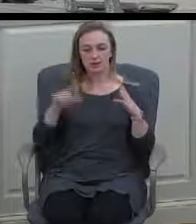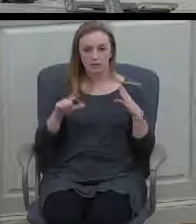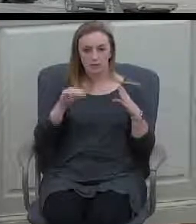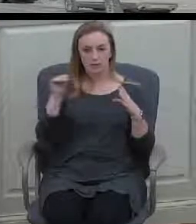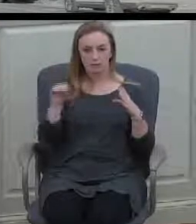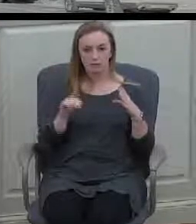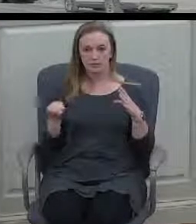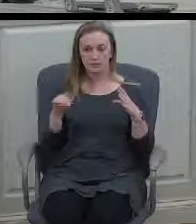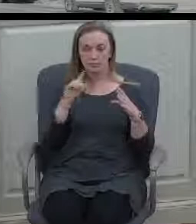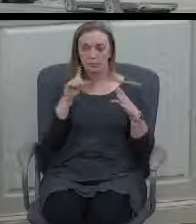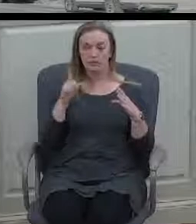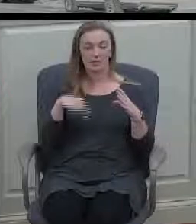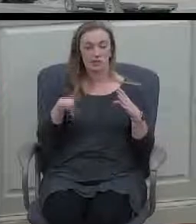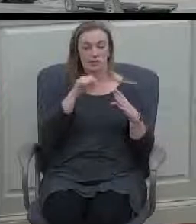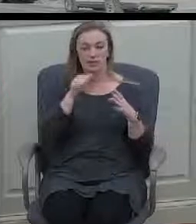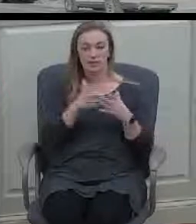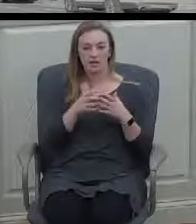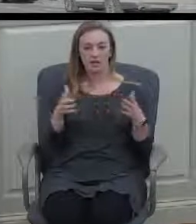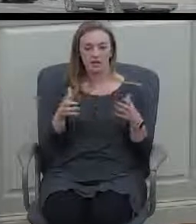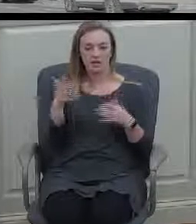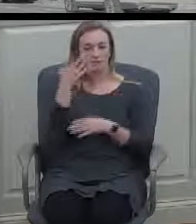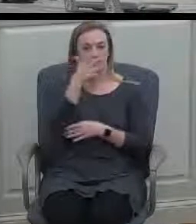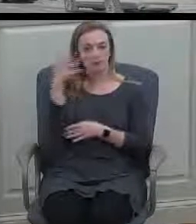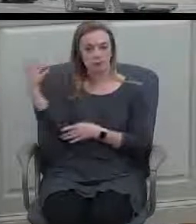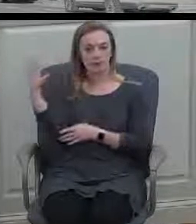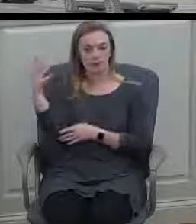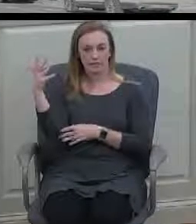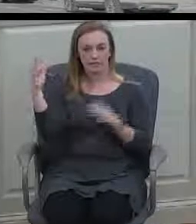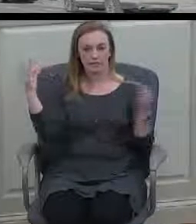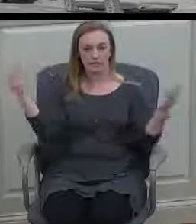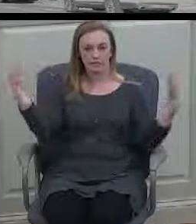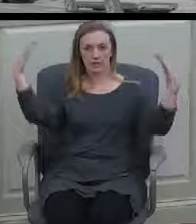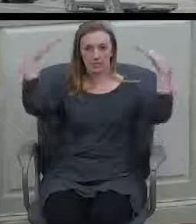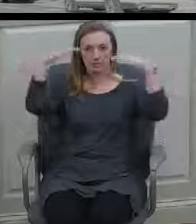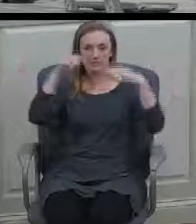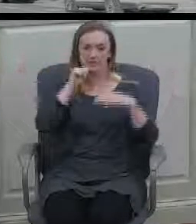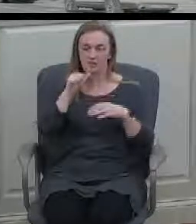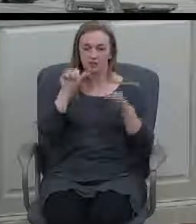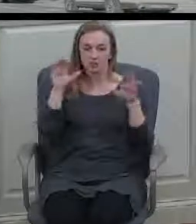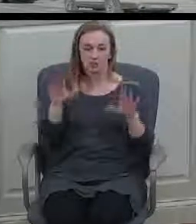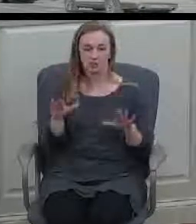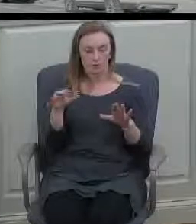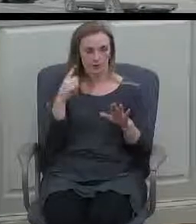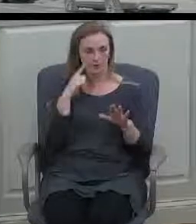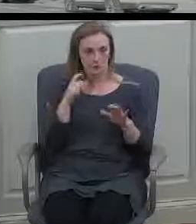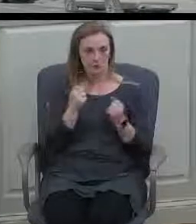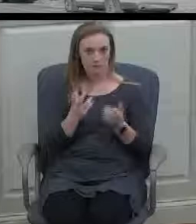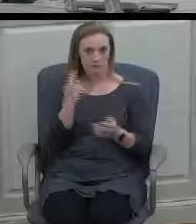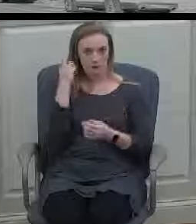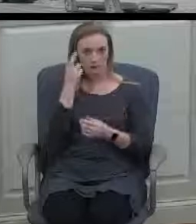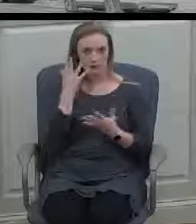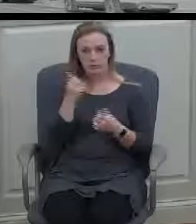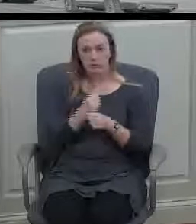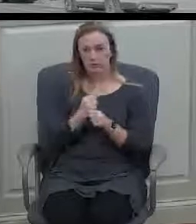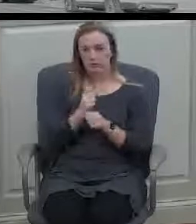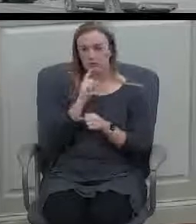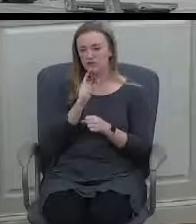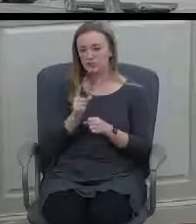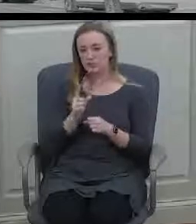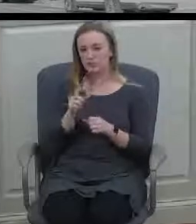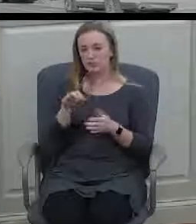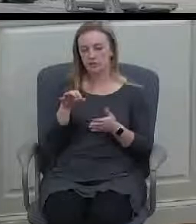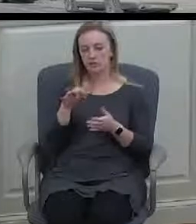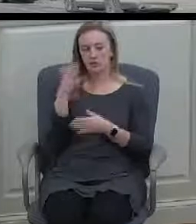tree canopy, which isn't great for a lot of reasons. And so we want to make sure that the trees that we come back and